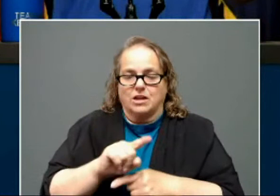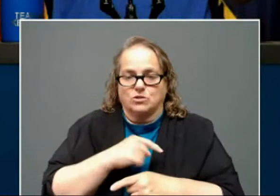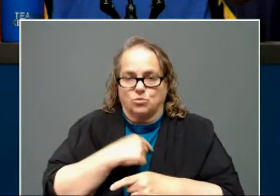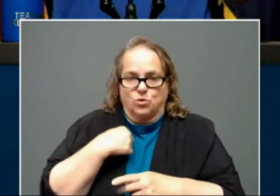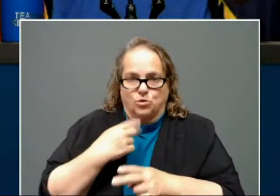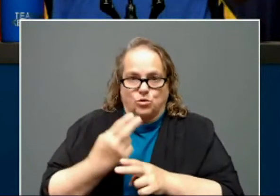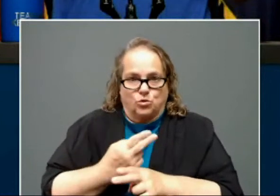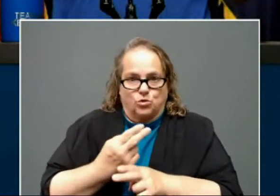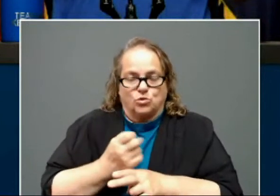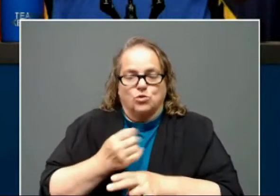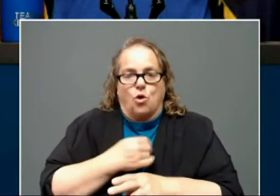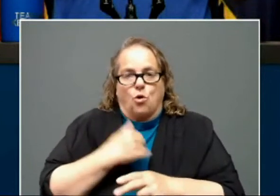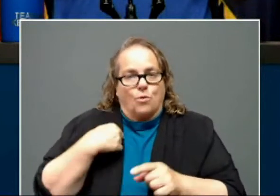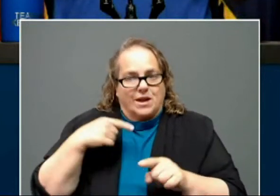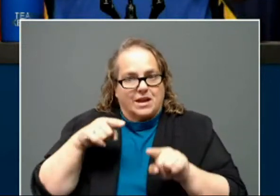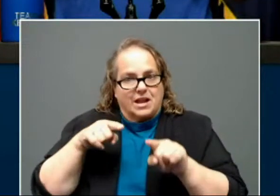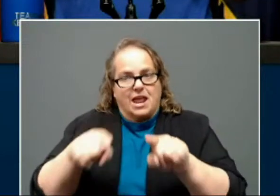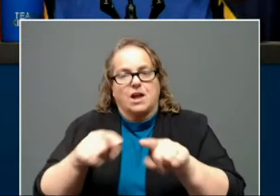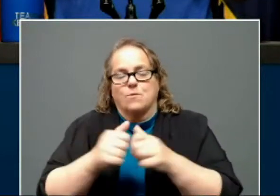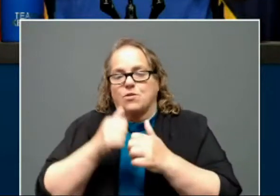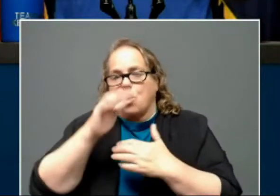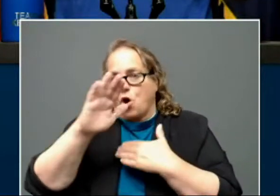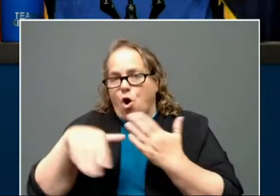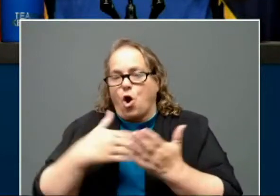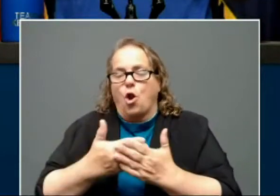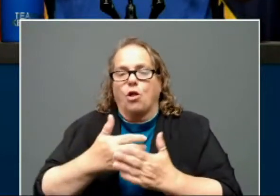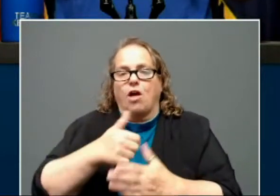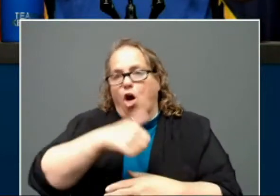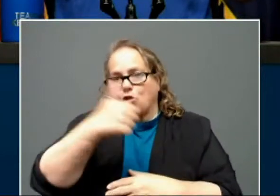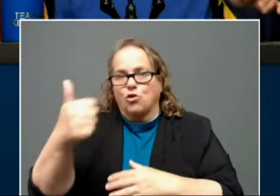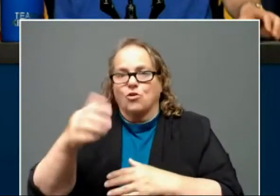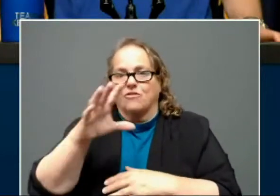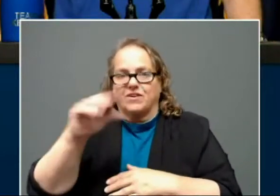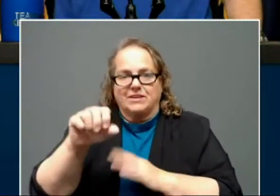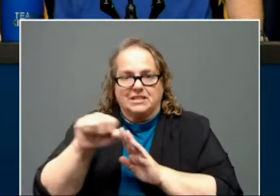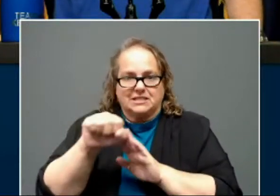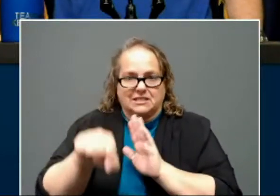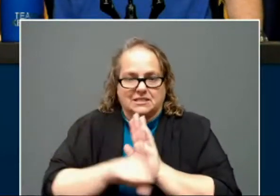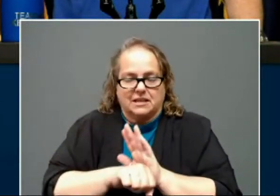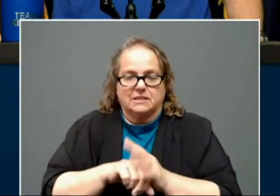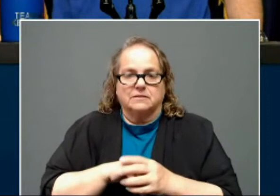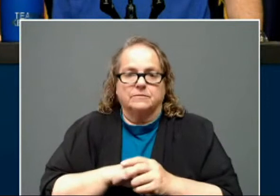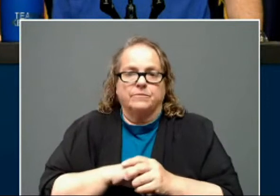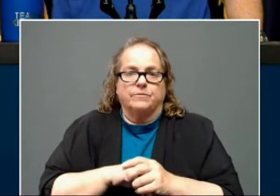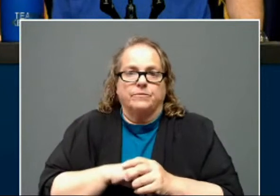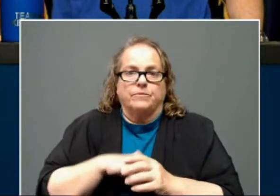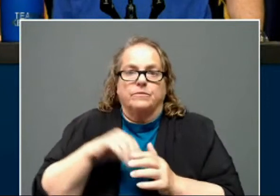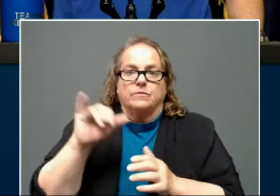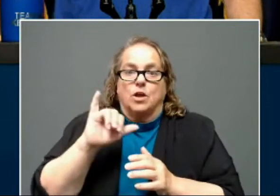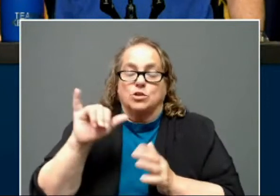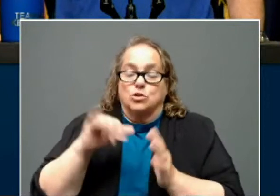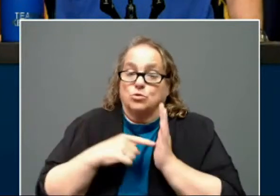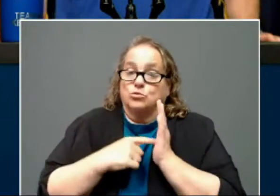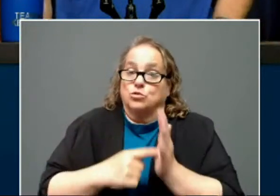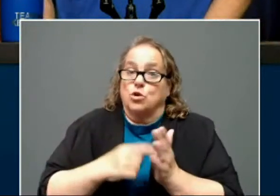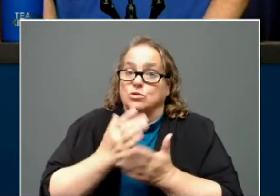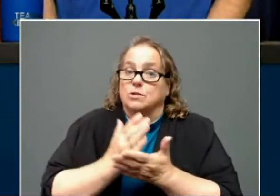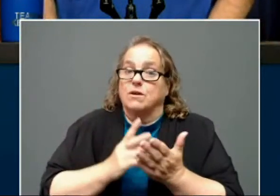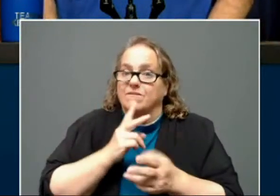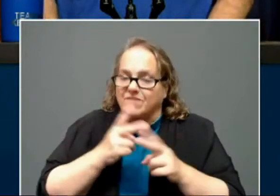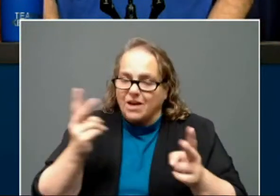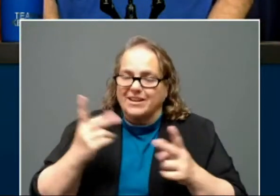in line with all 50 other states. It's also shows some really exciting